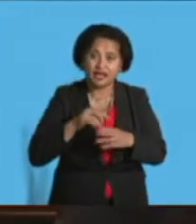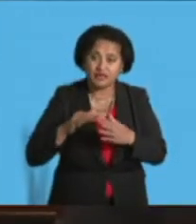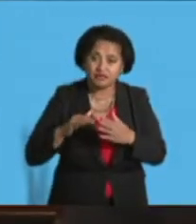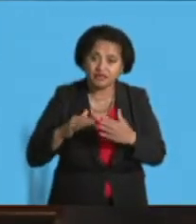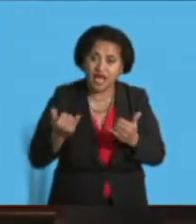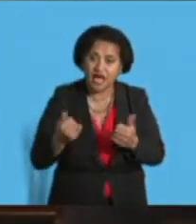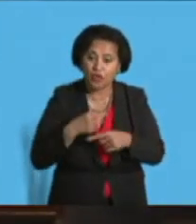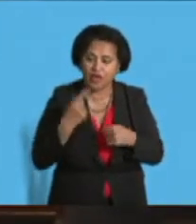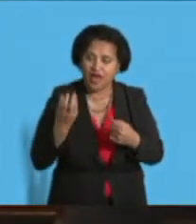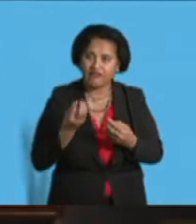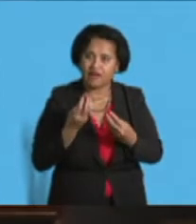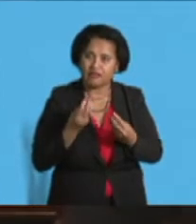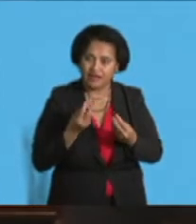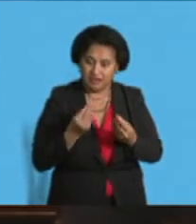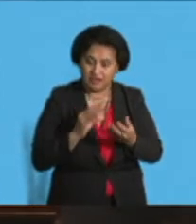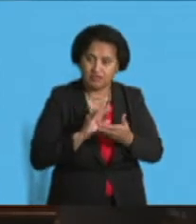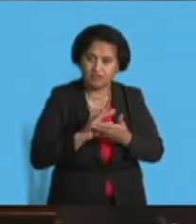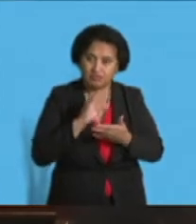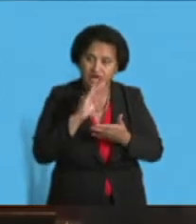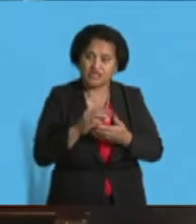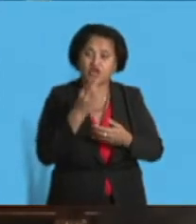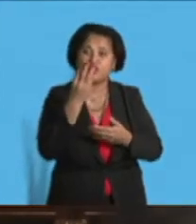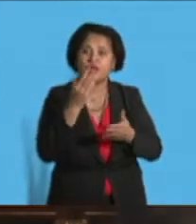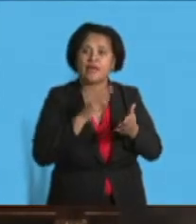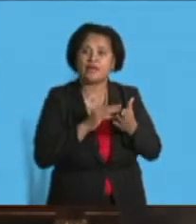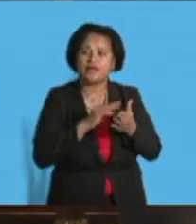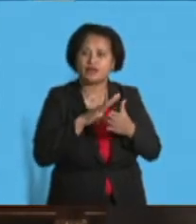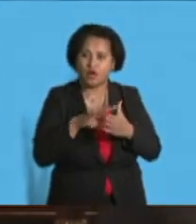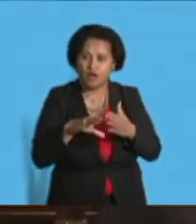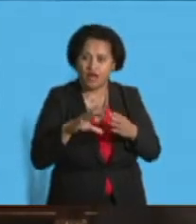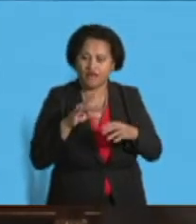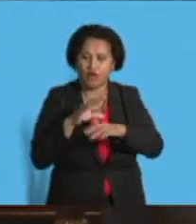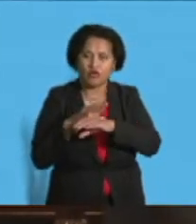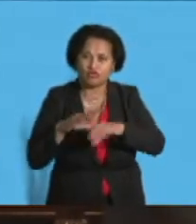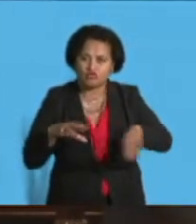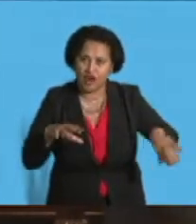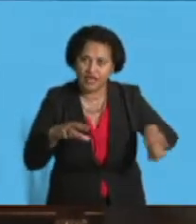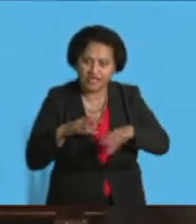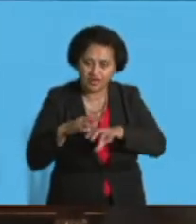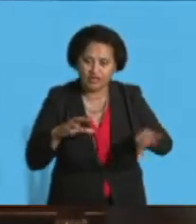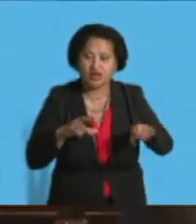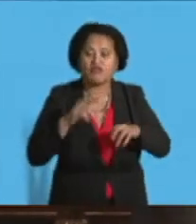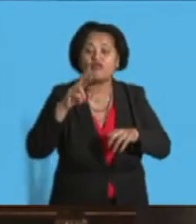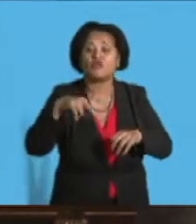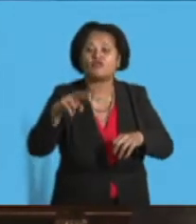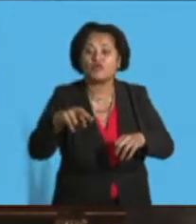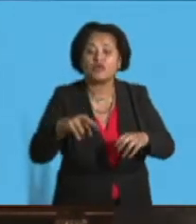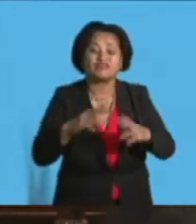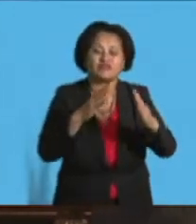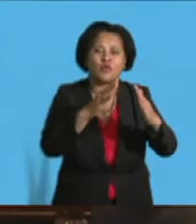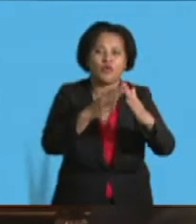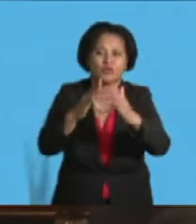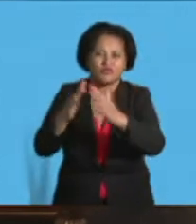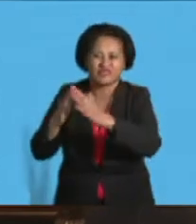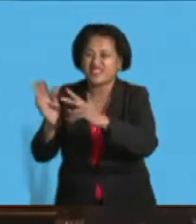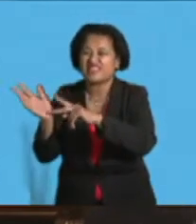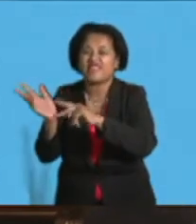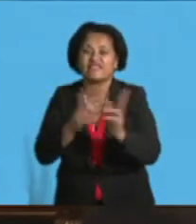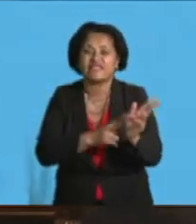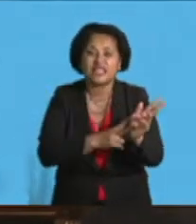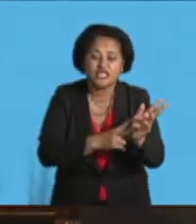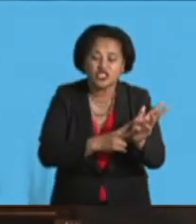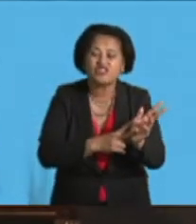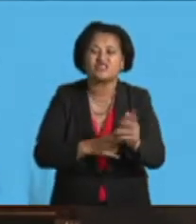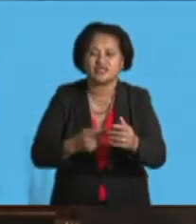have an allocation of $3 million to undertake drainage work for rural residential areas. This is villages and settlement, Madam